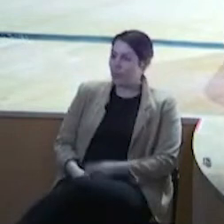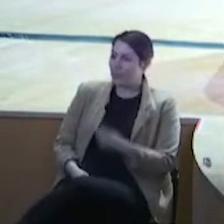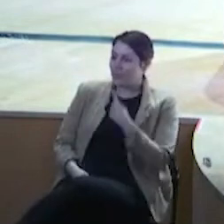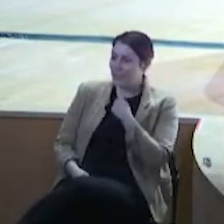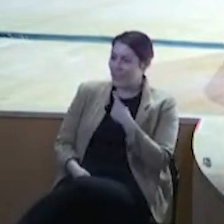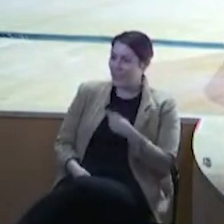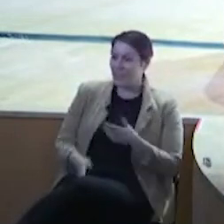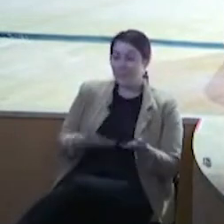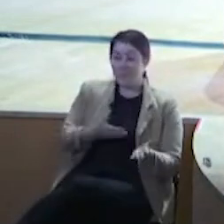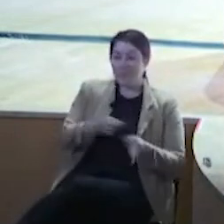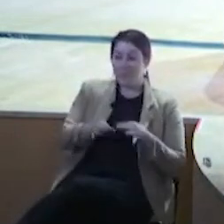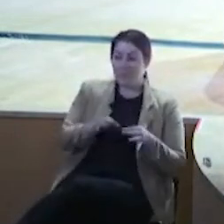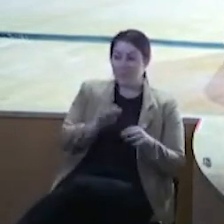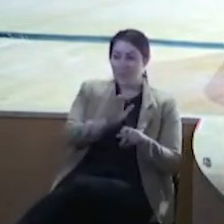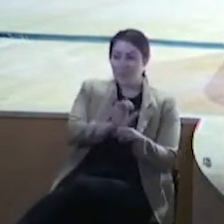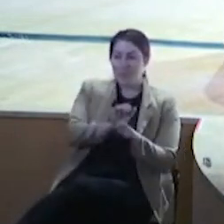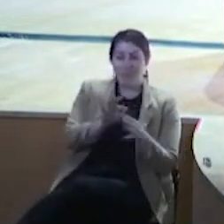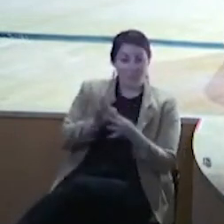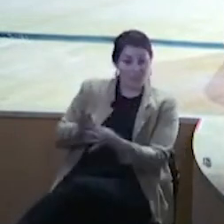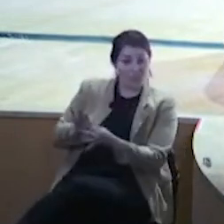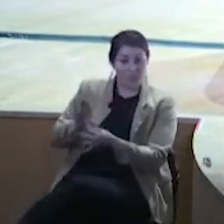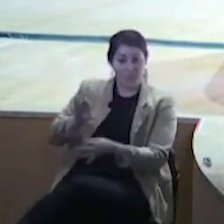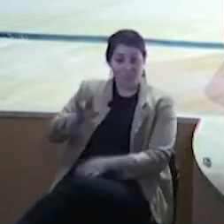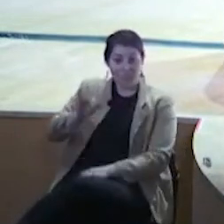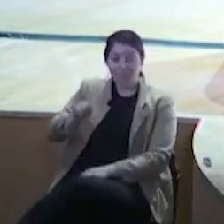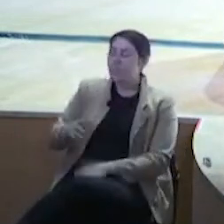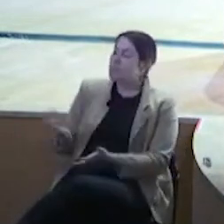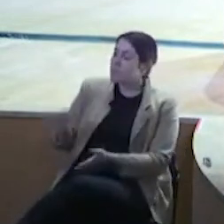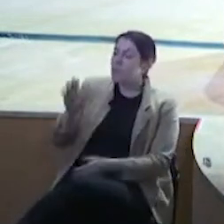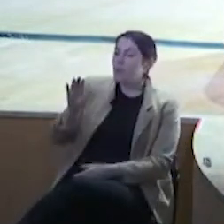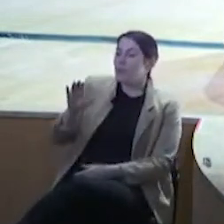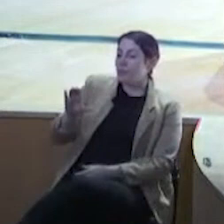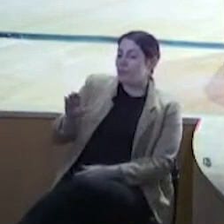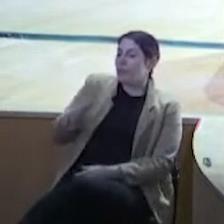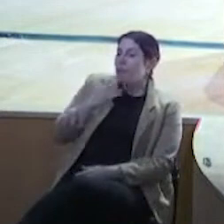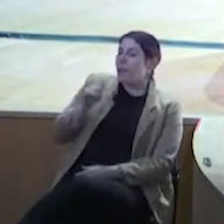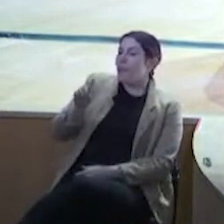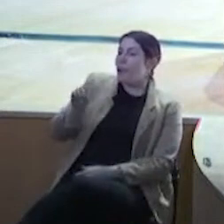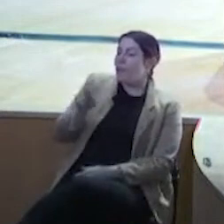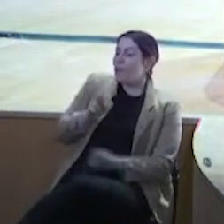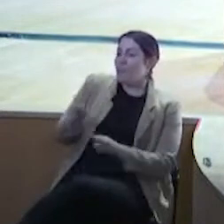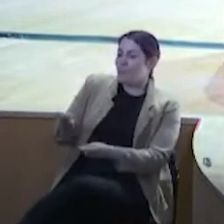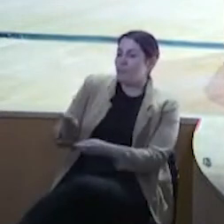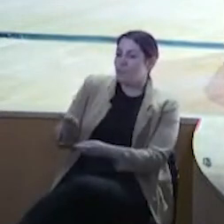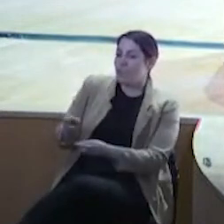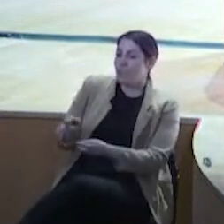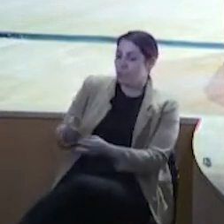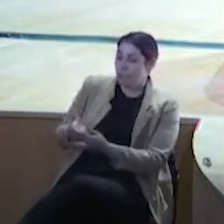you know, or don't know, the Colorado River runs through our reservation.